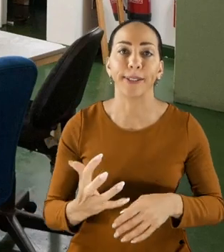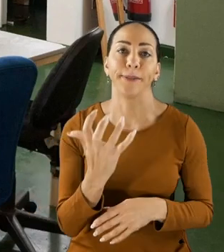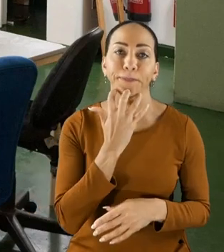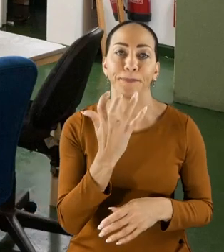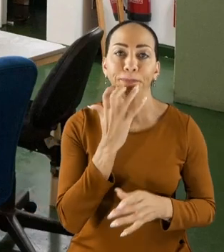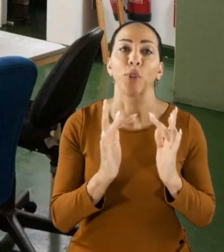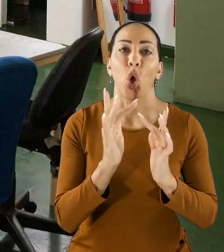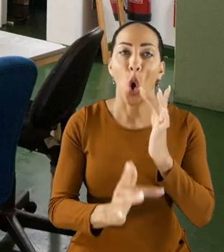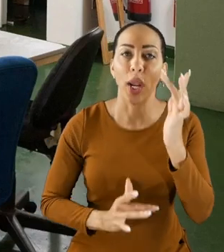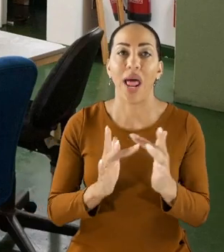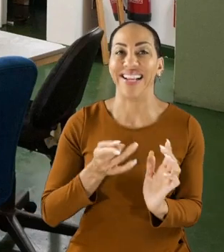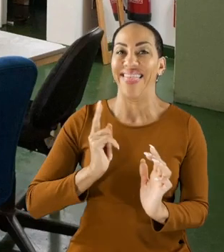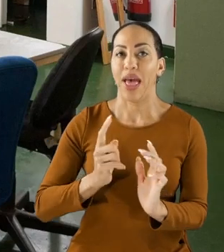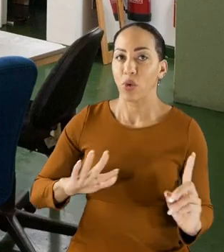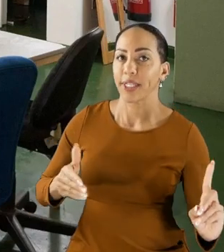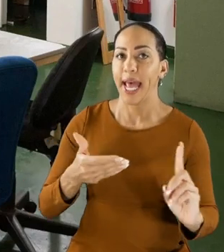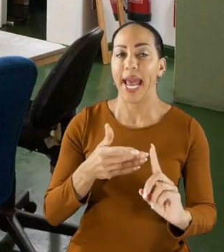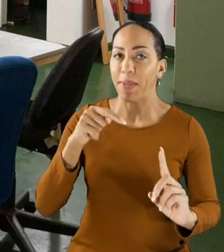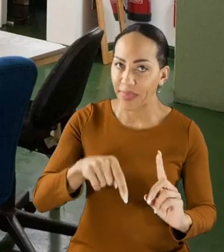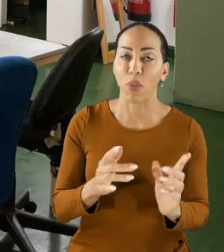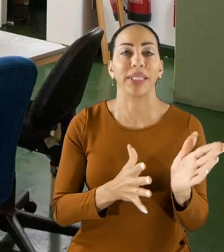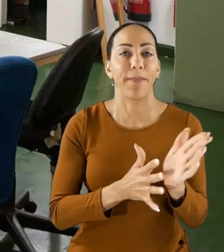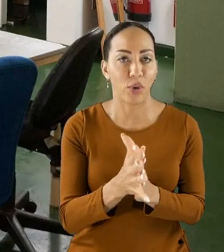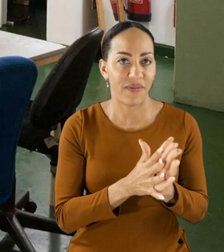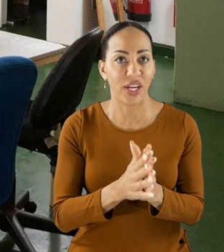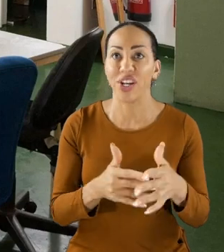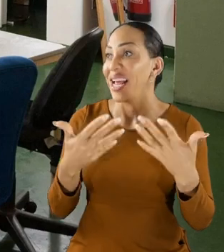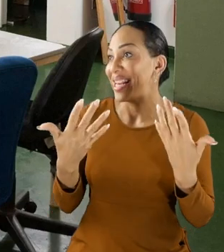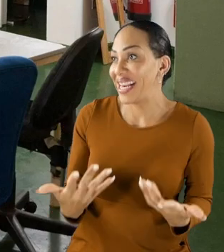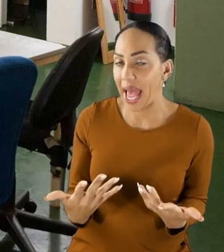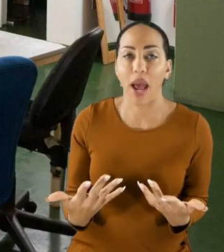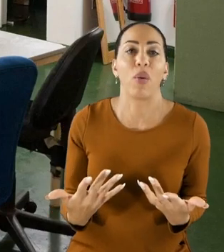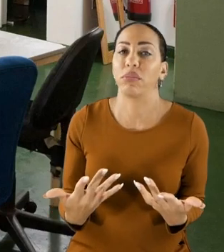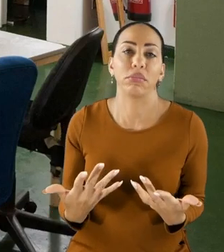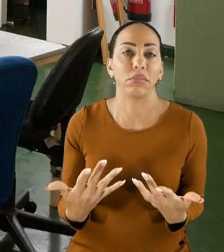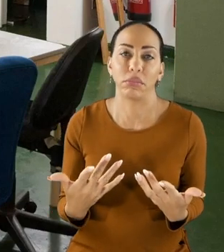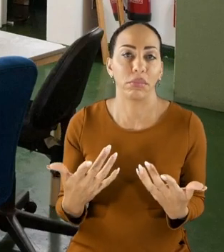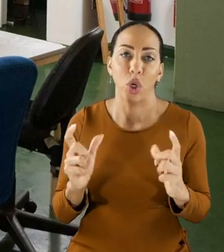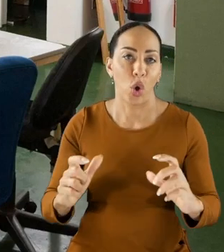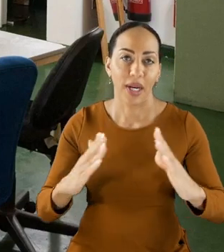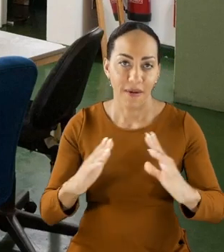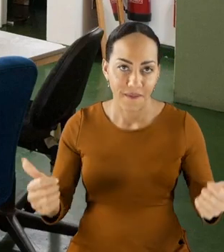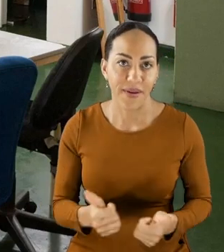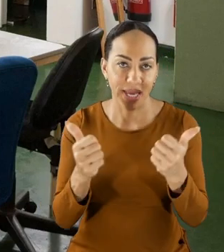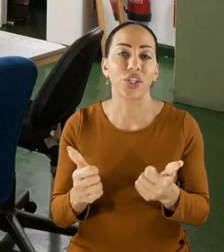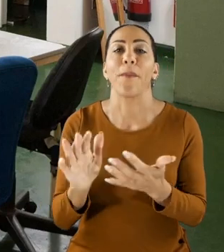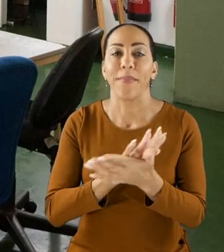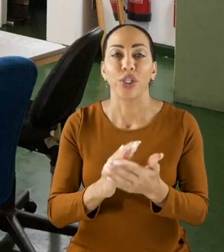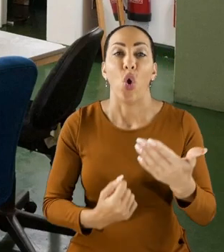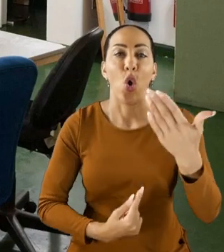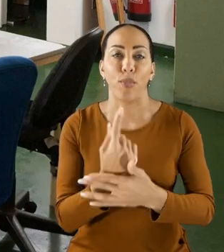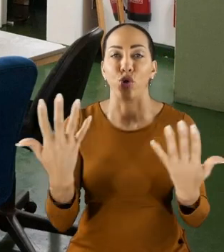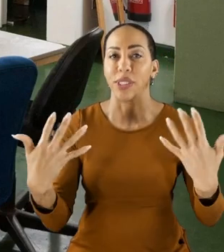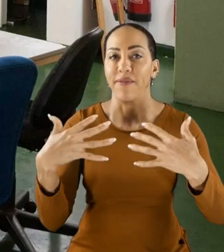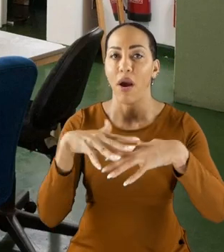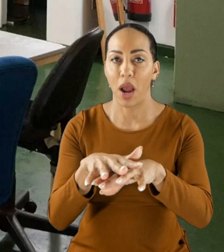so everyone had to work online. That was the kind of motivation behind it, that the only way we could actually perform was to be online. And of course we're not now, so we can